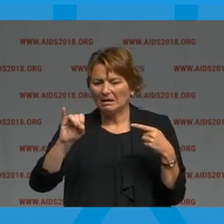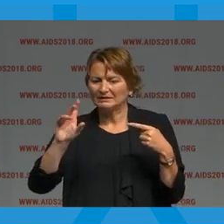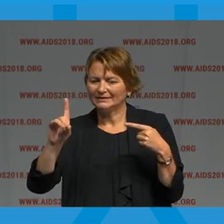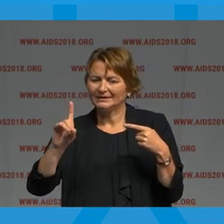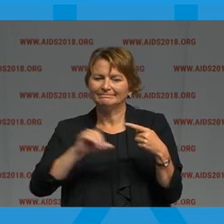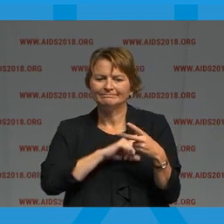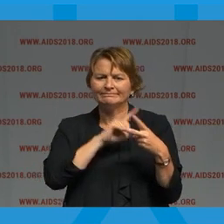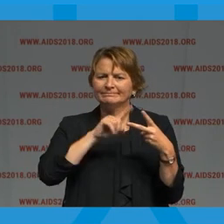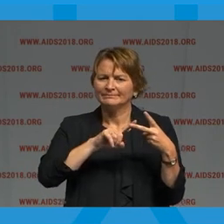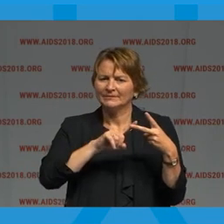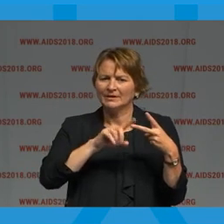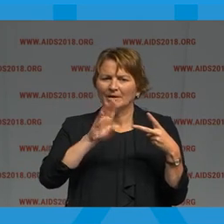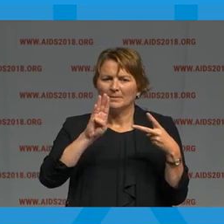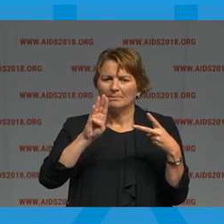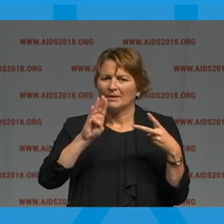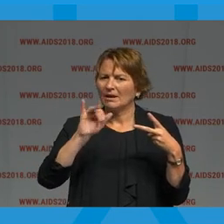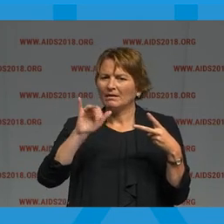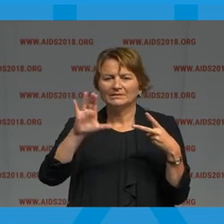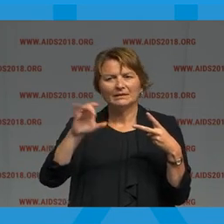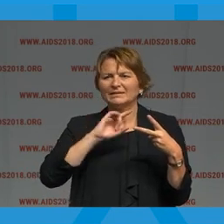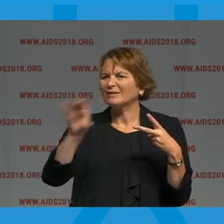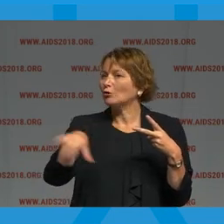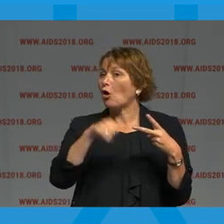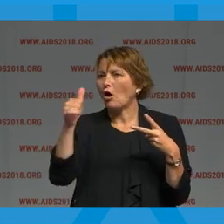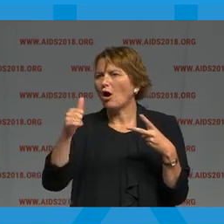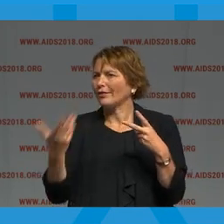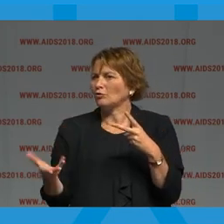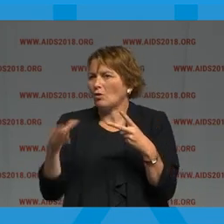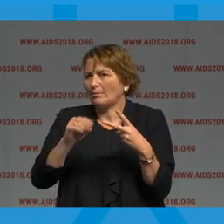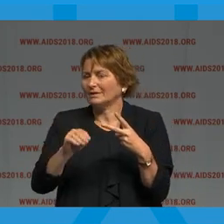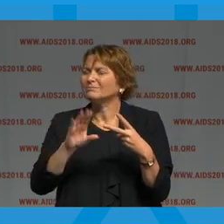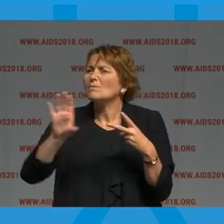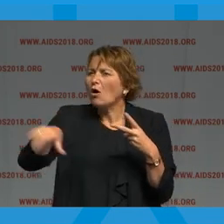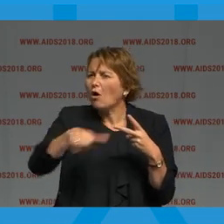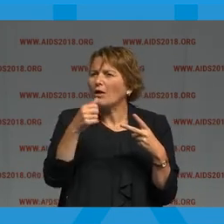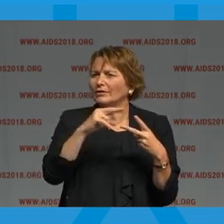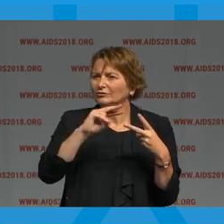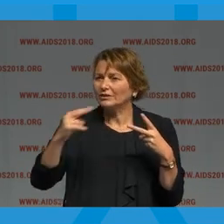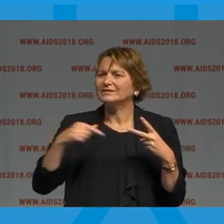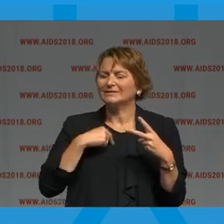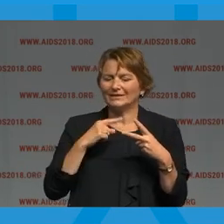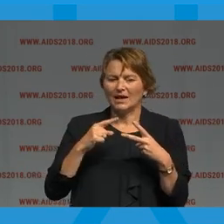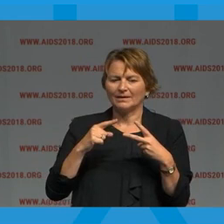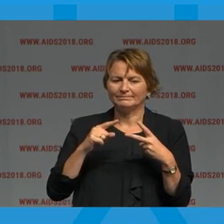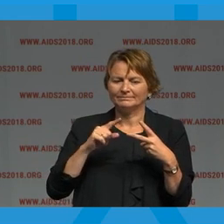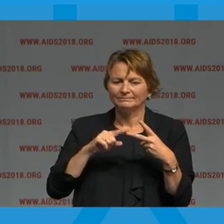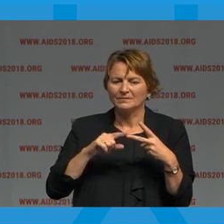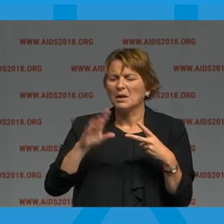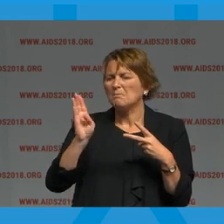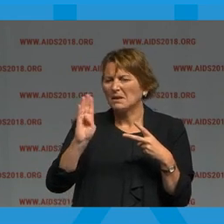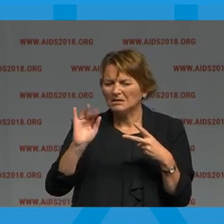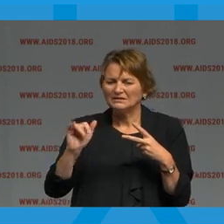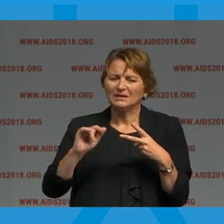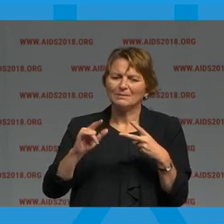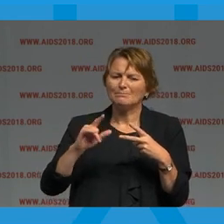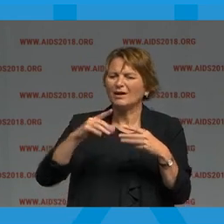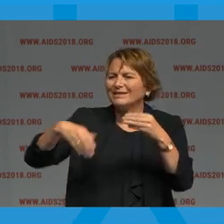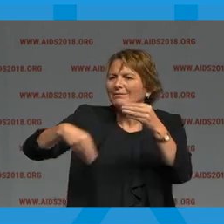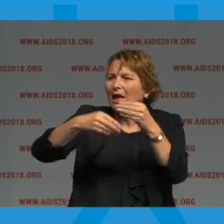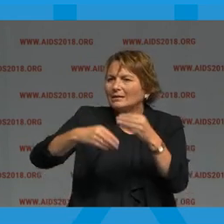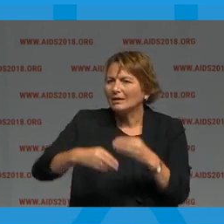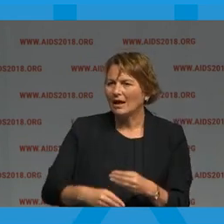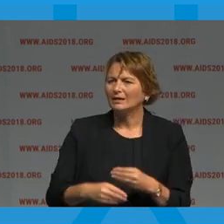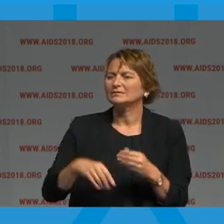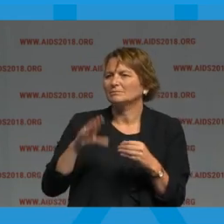used with rifampin, and all regimes are sensible to the use of polyvalent cation-containing supplements,